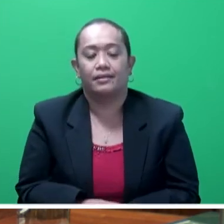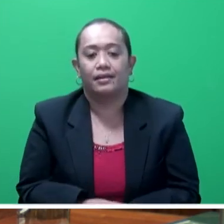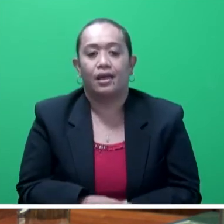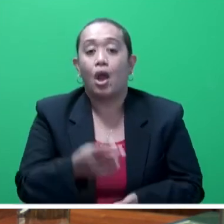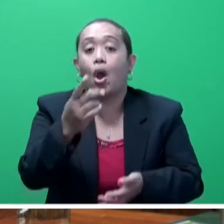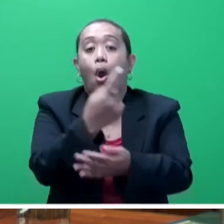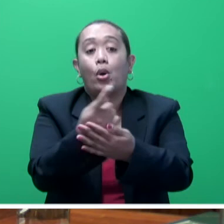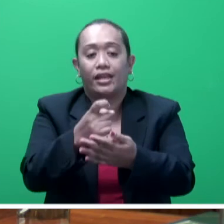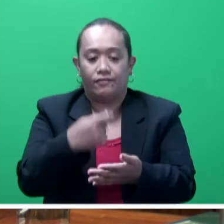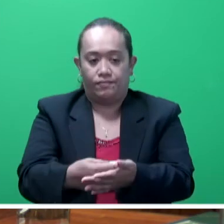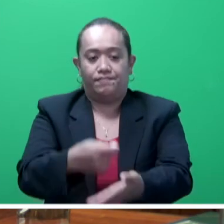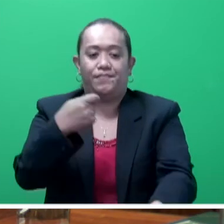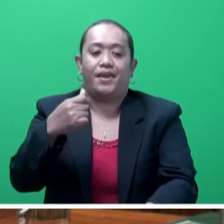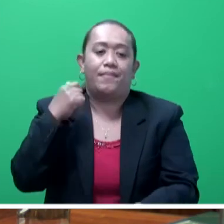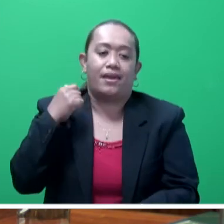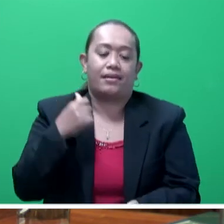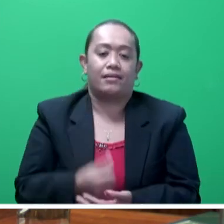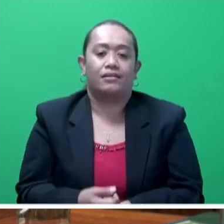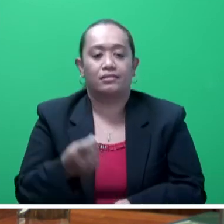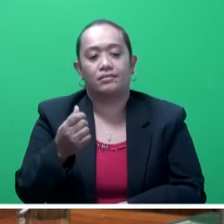is repaid to the authority in full.